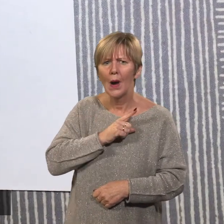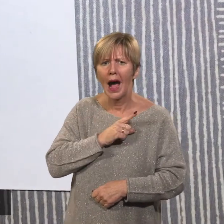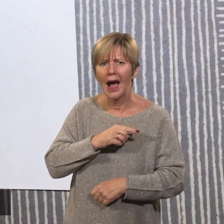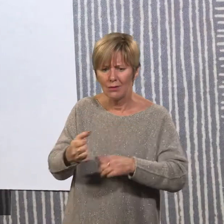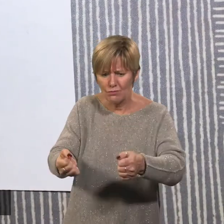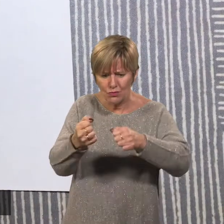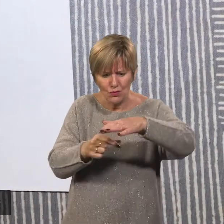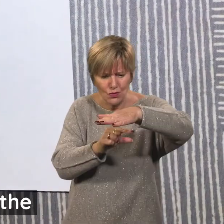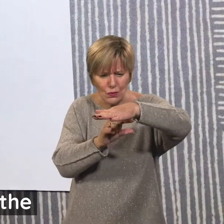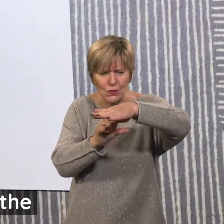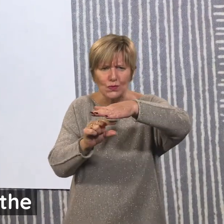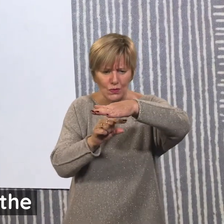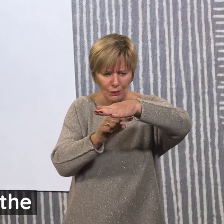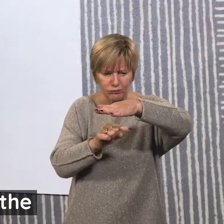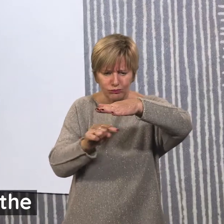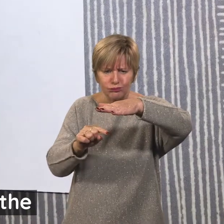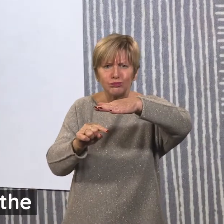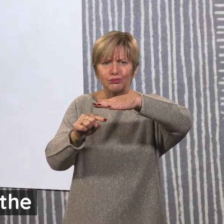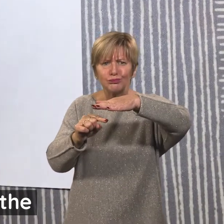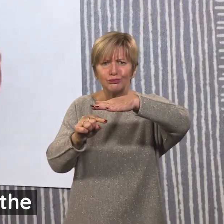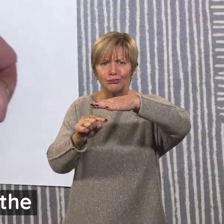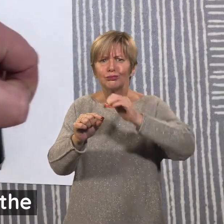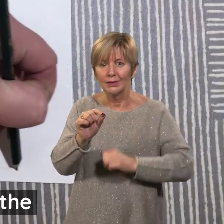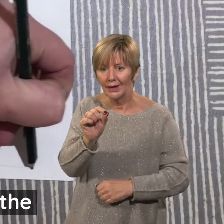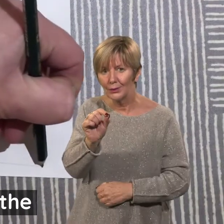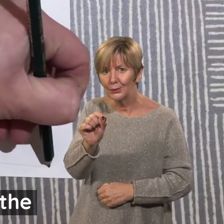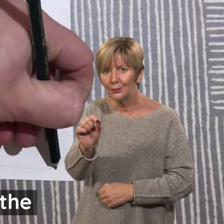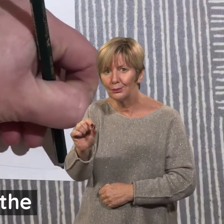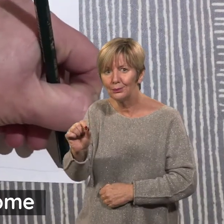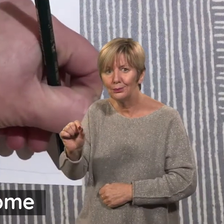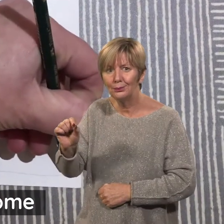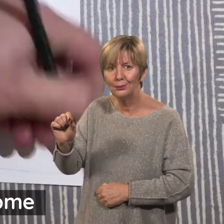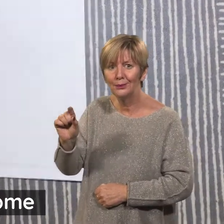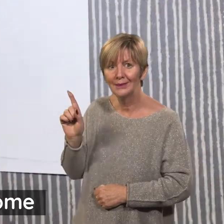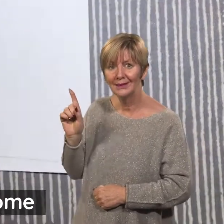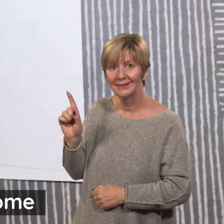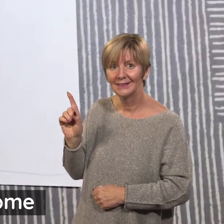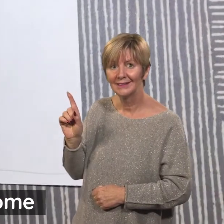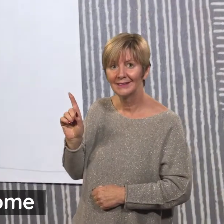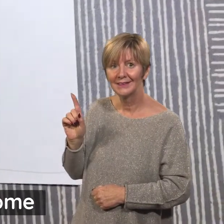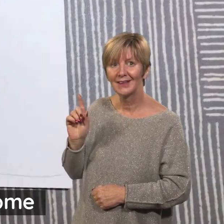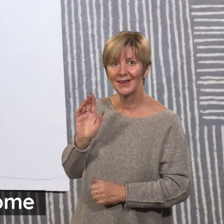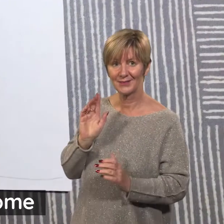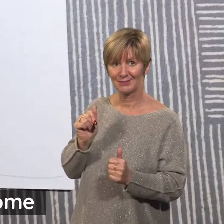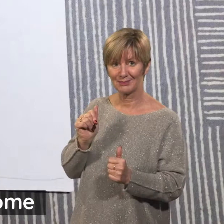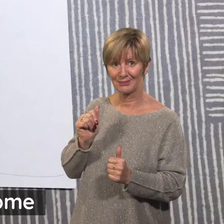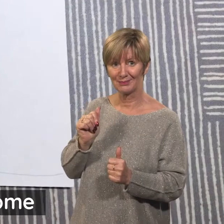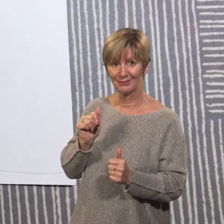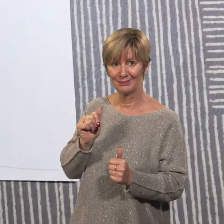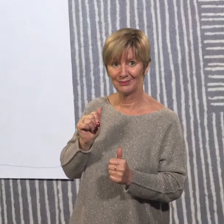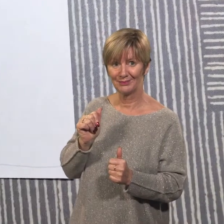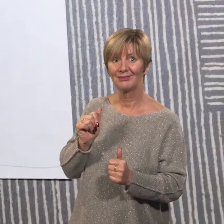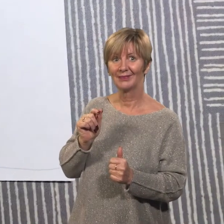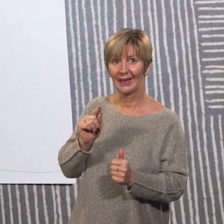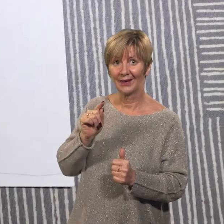the heel, and we're going to go back down again all the way to the side of the paper. And then we're going to come